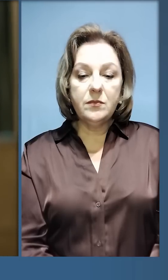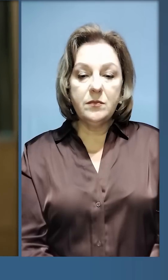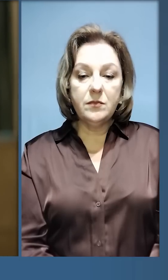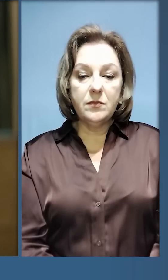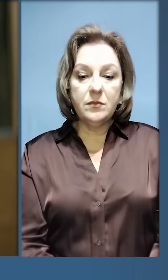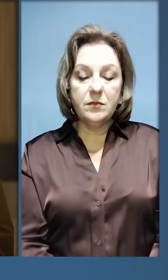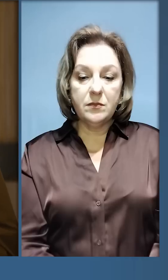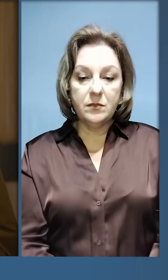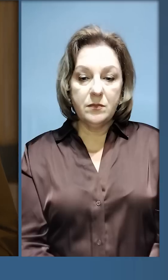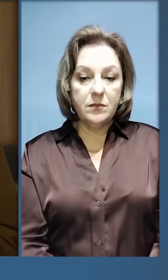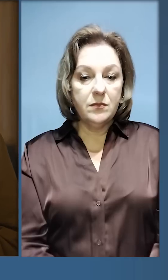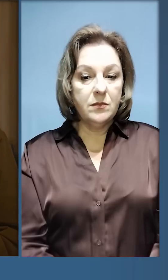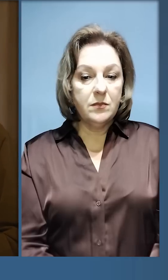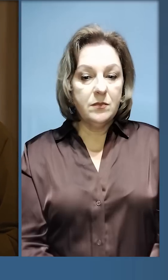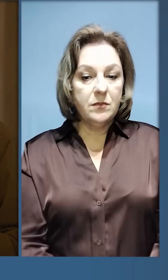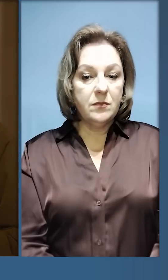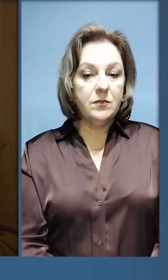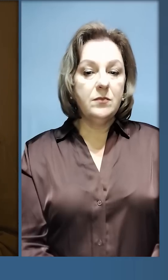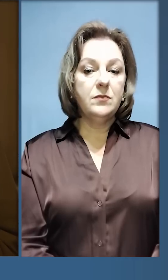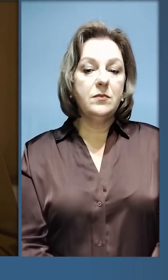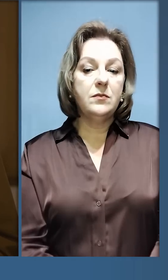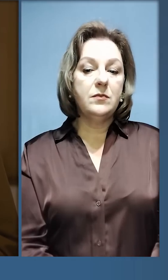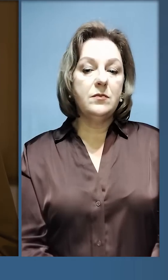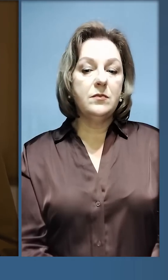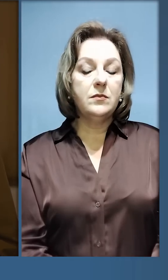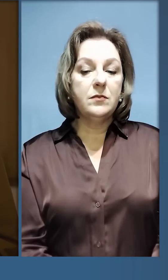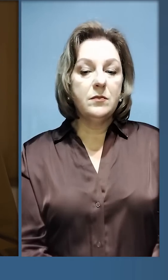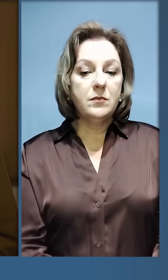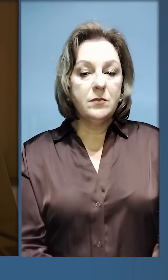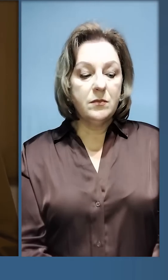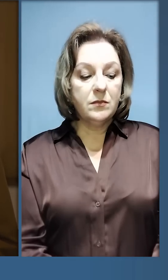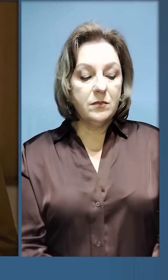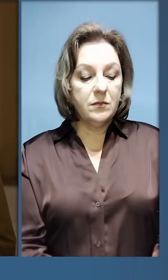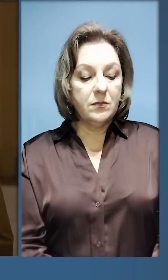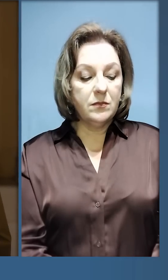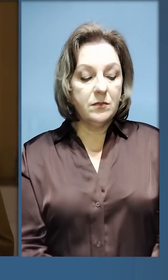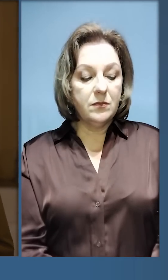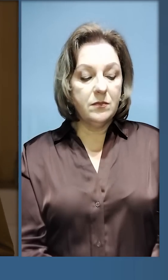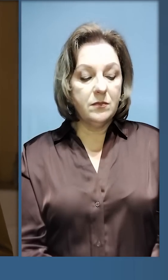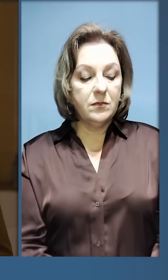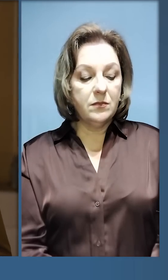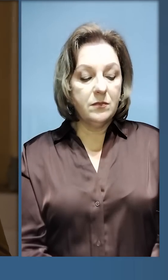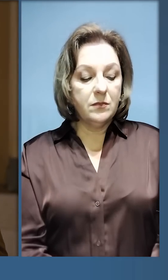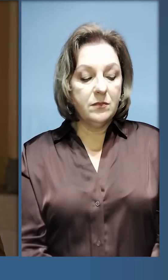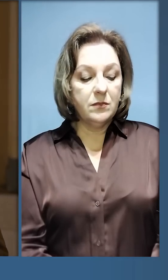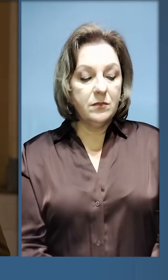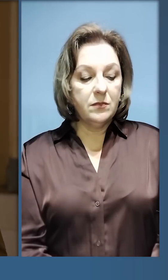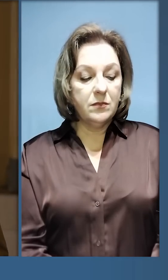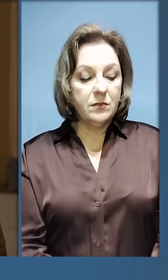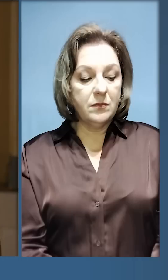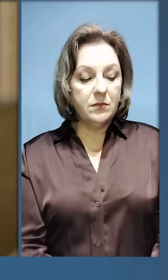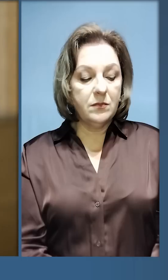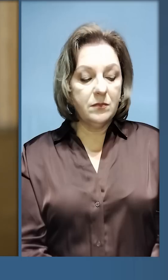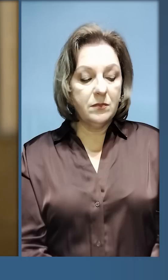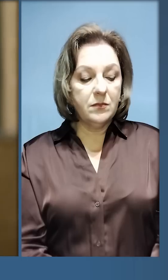before the war. So you joined the company 6 months before, and Yes. now you're in charge of the